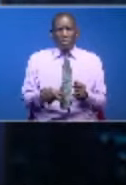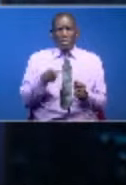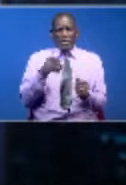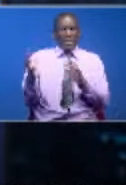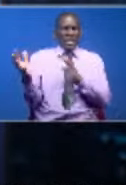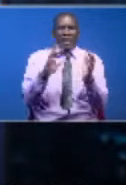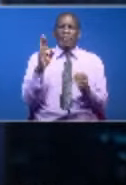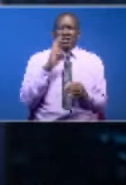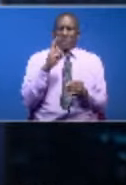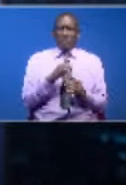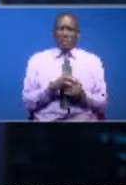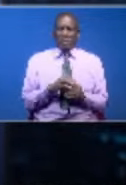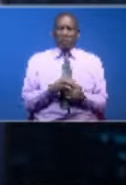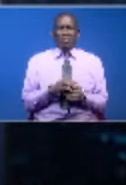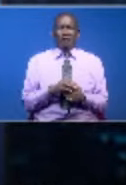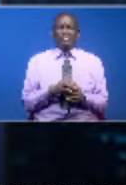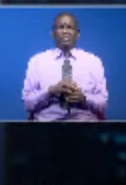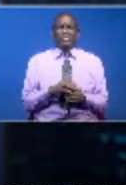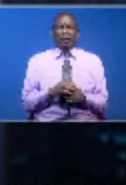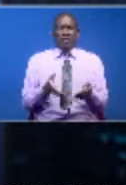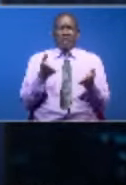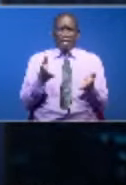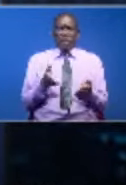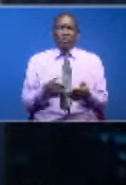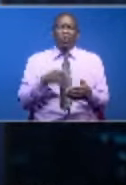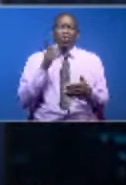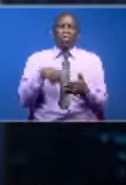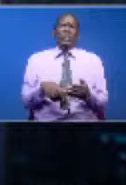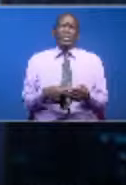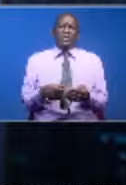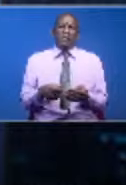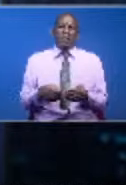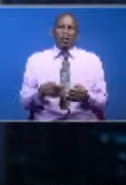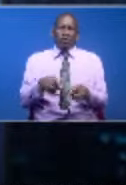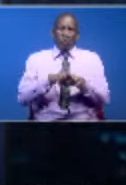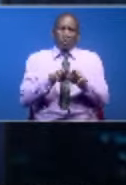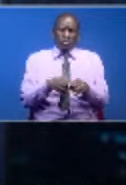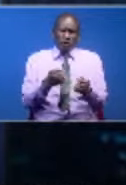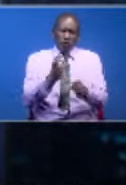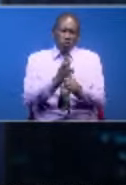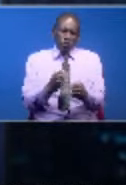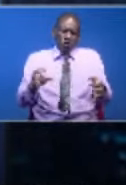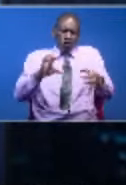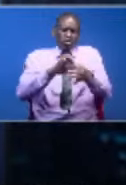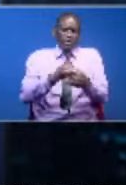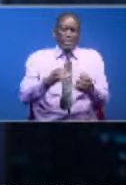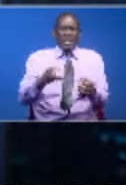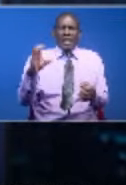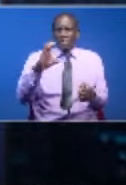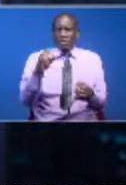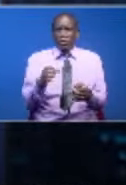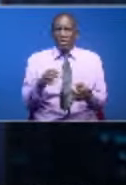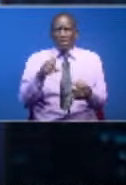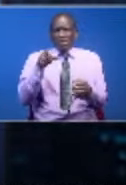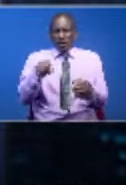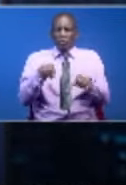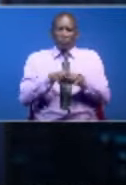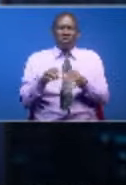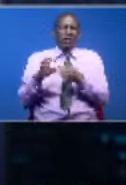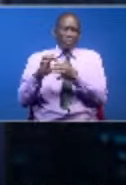risk and so on. Okay. And what is good is that you can also use blended capital. So there's, of course, the